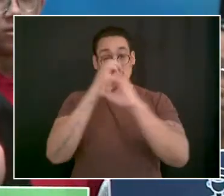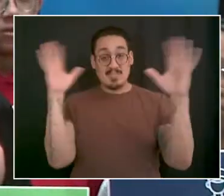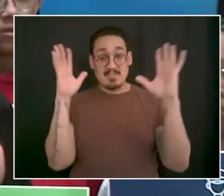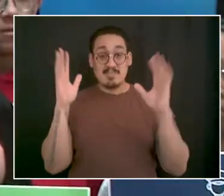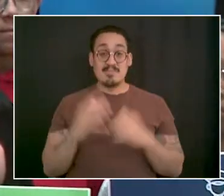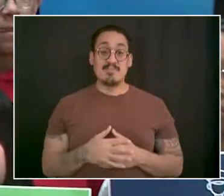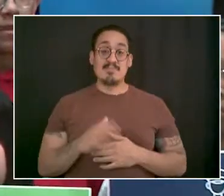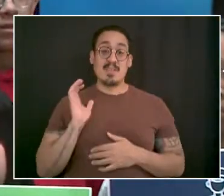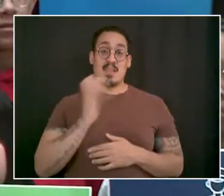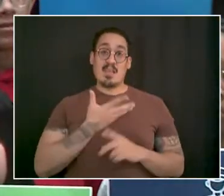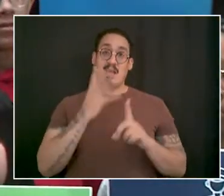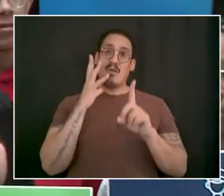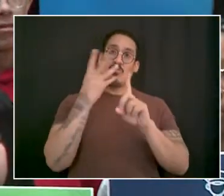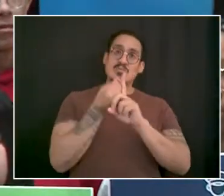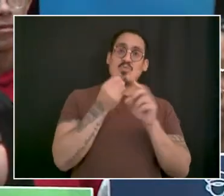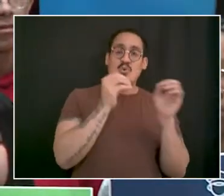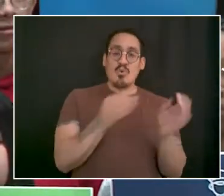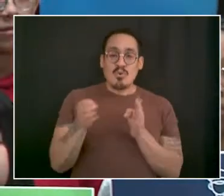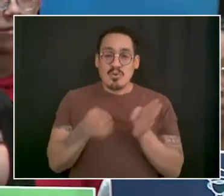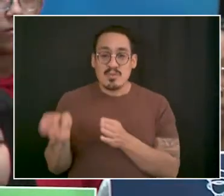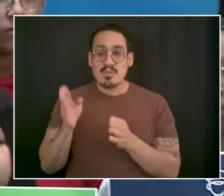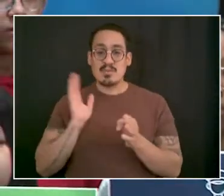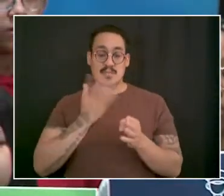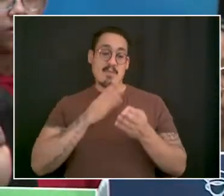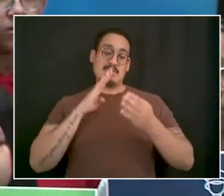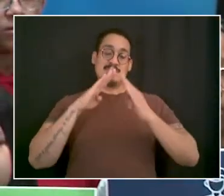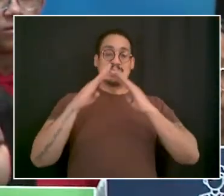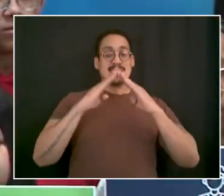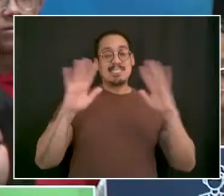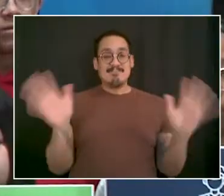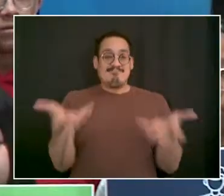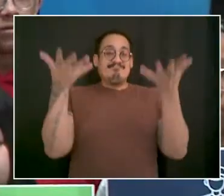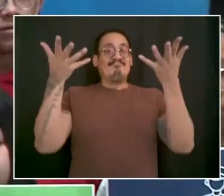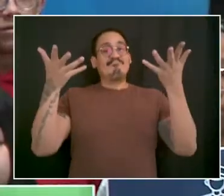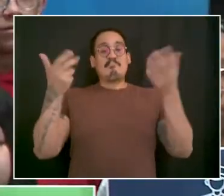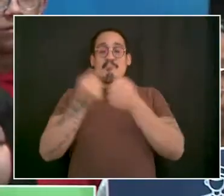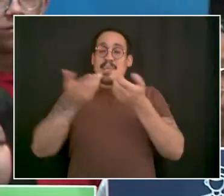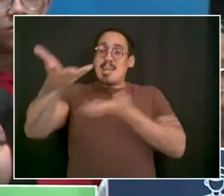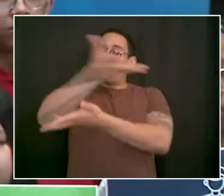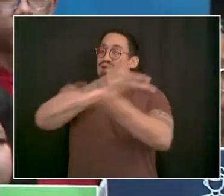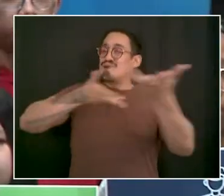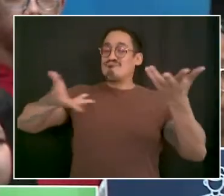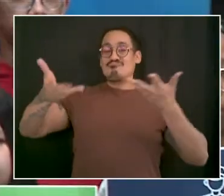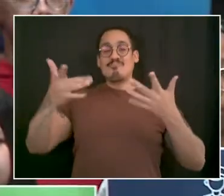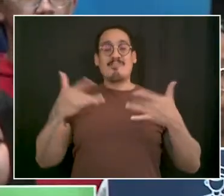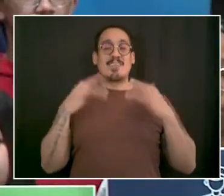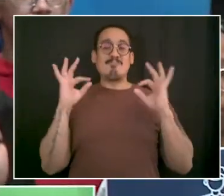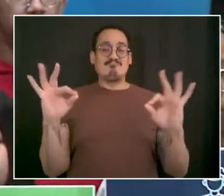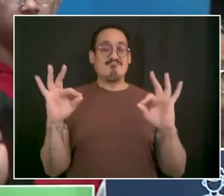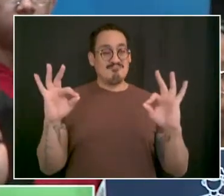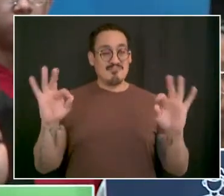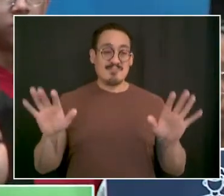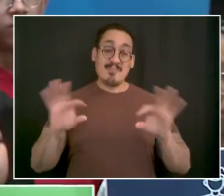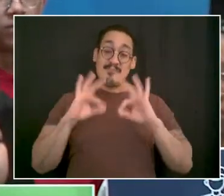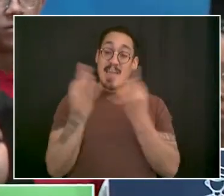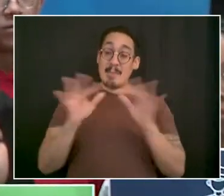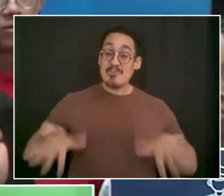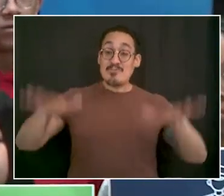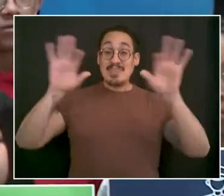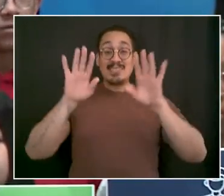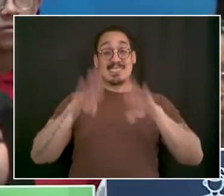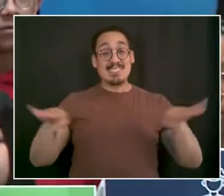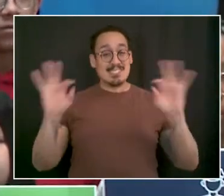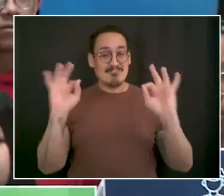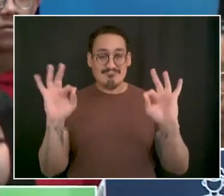cultural organizations keep our city vibrant and make it a great place to live and raise children and welcome people from all over